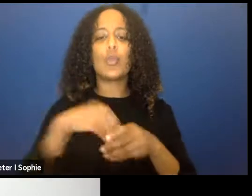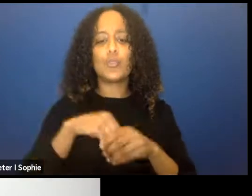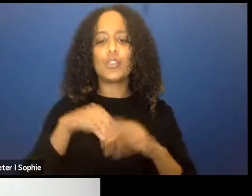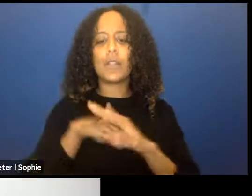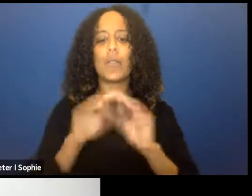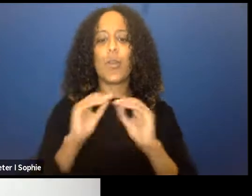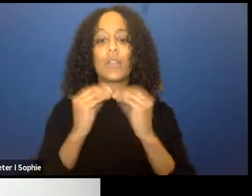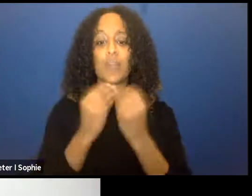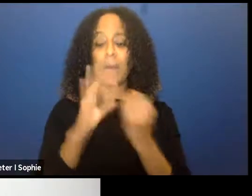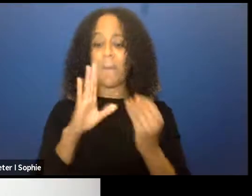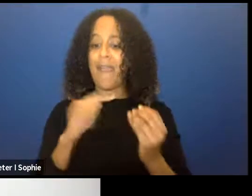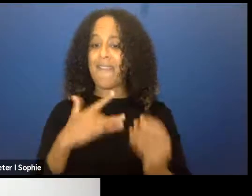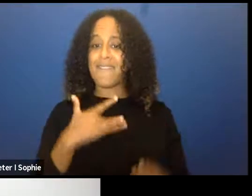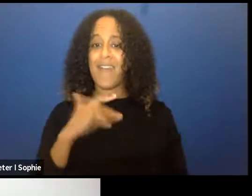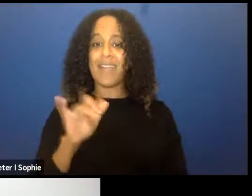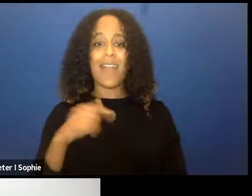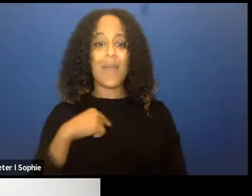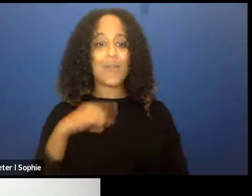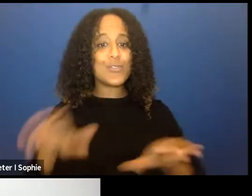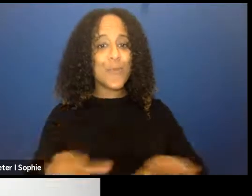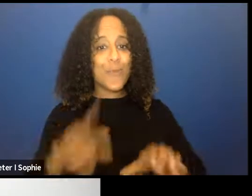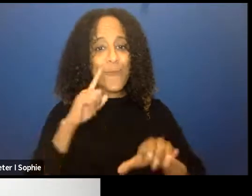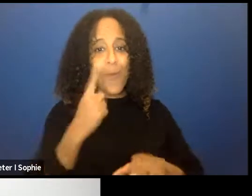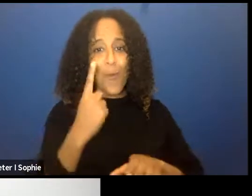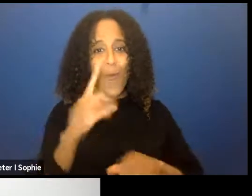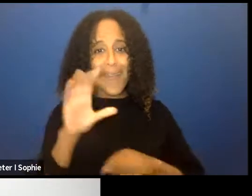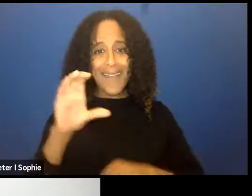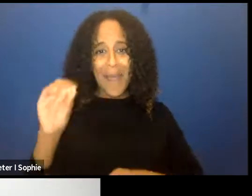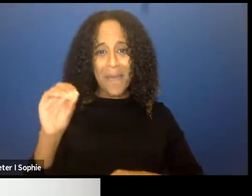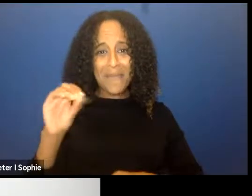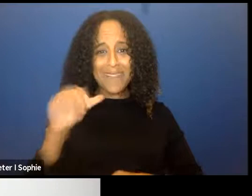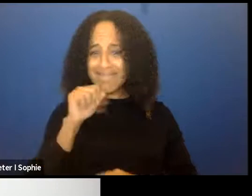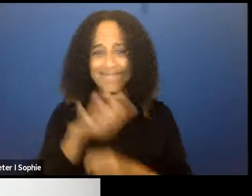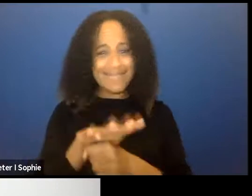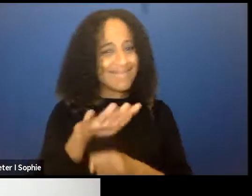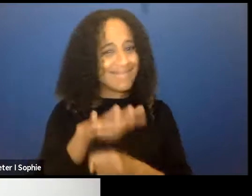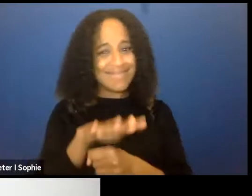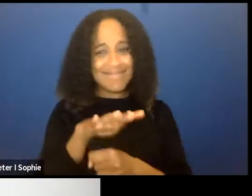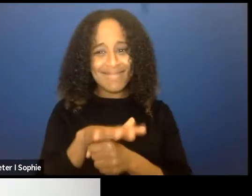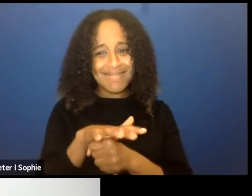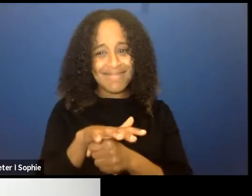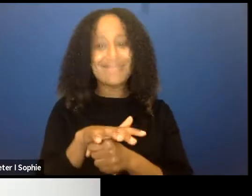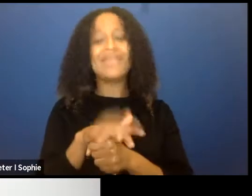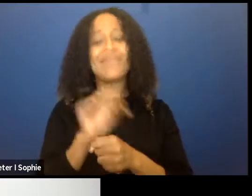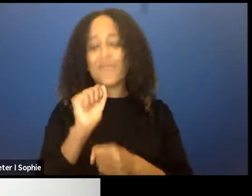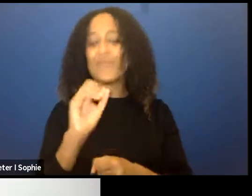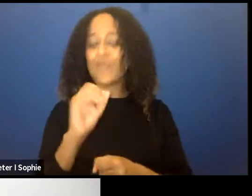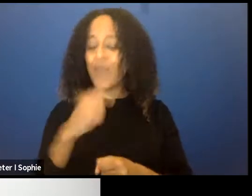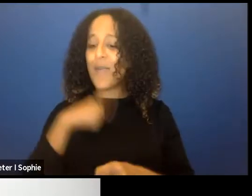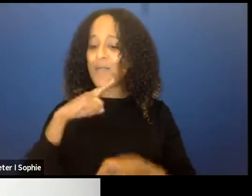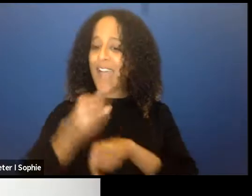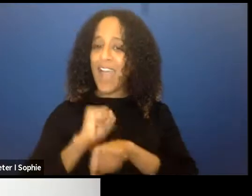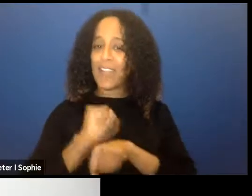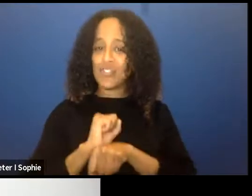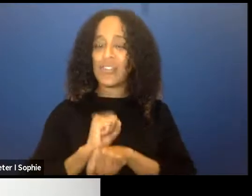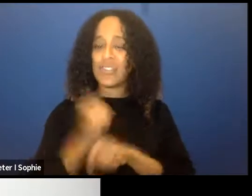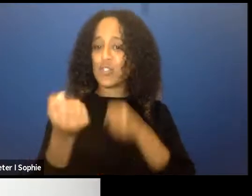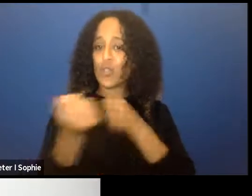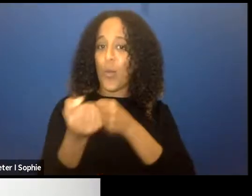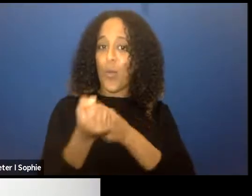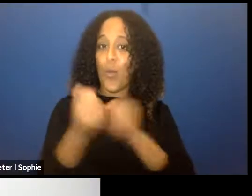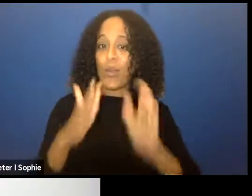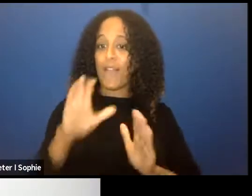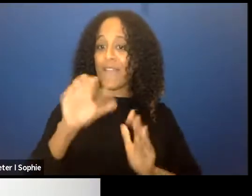But I felt like I was only doing it for this one company. And I was actually a supporter of Catalyst,